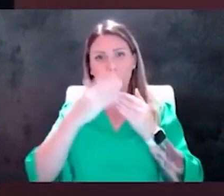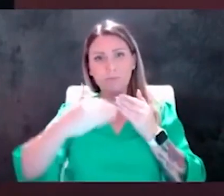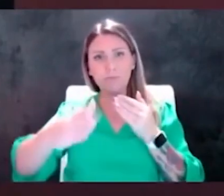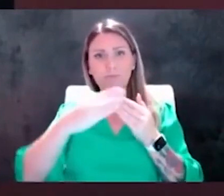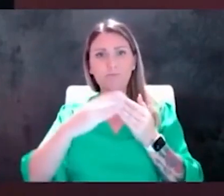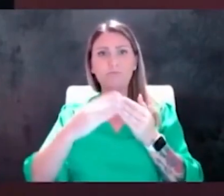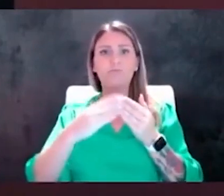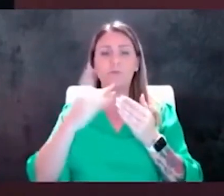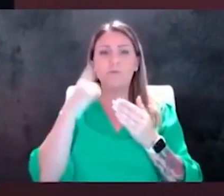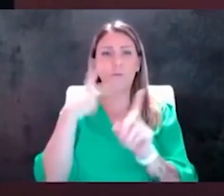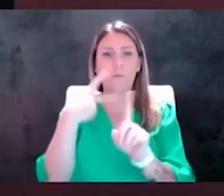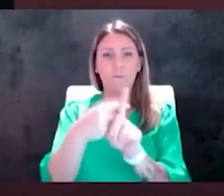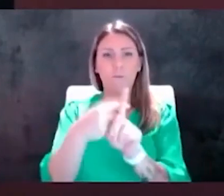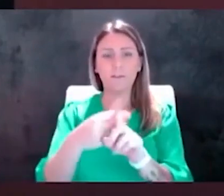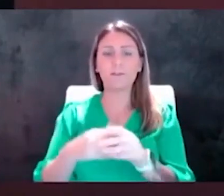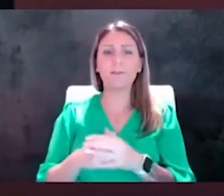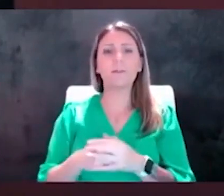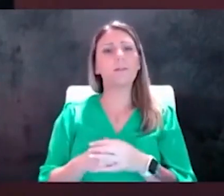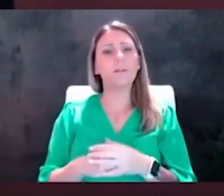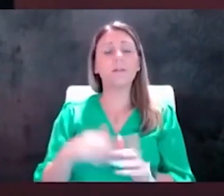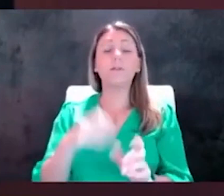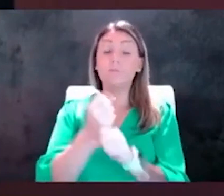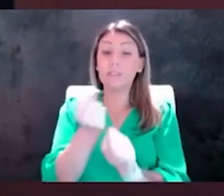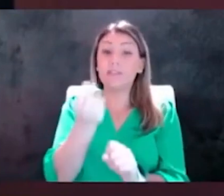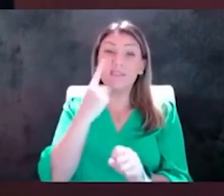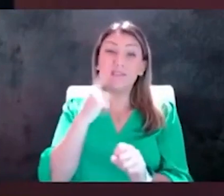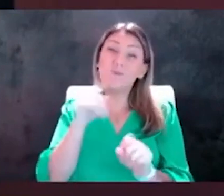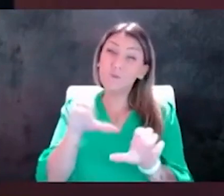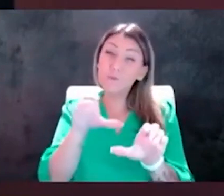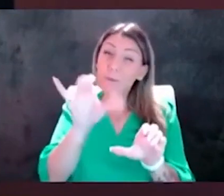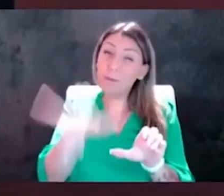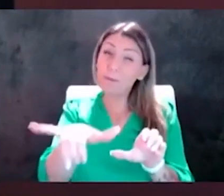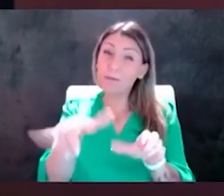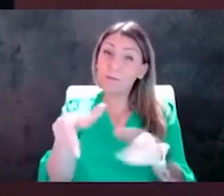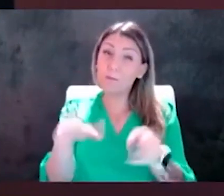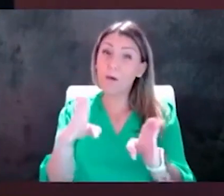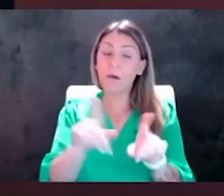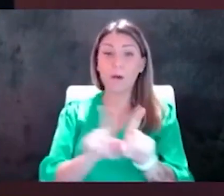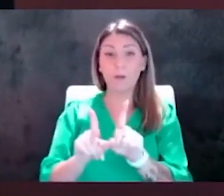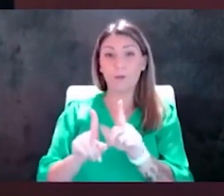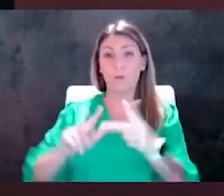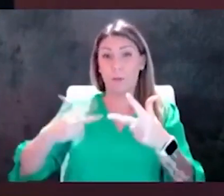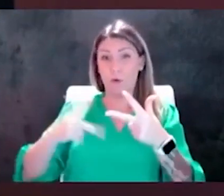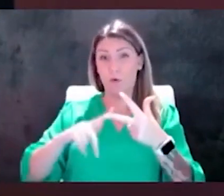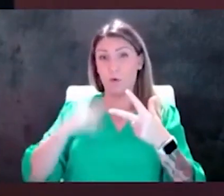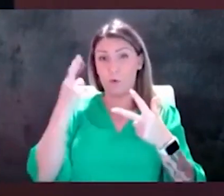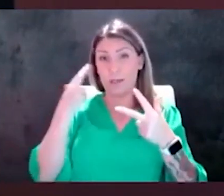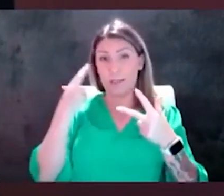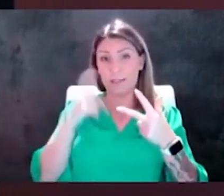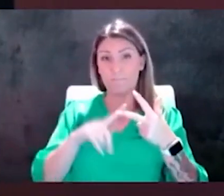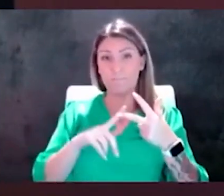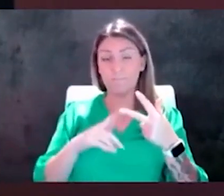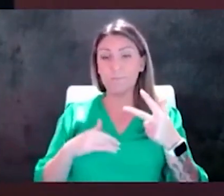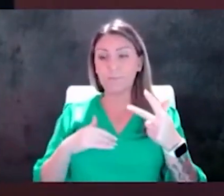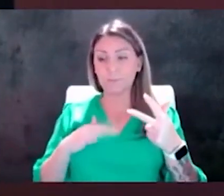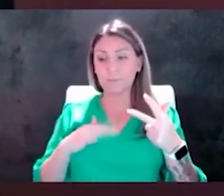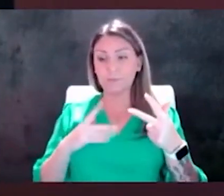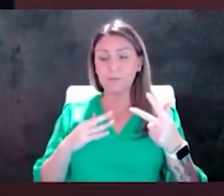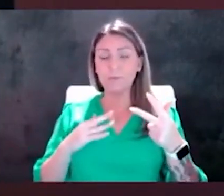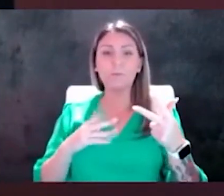vaccination. So I think it makes a lot of sense to actually do it this way. Third, I think that you really have plenty